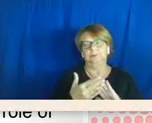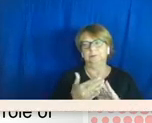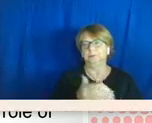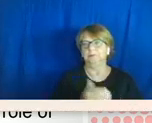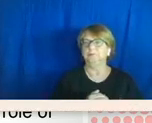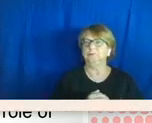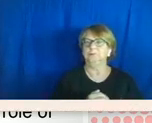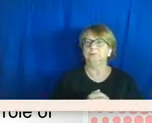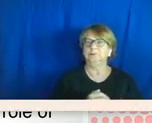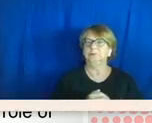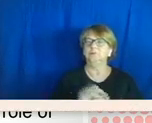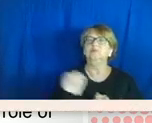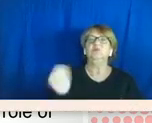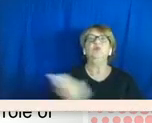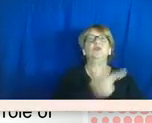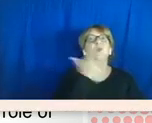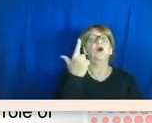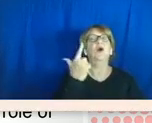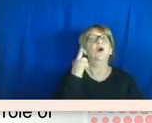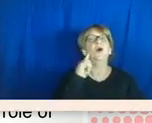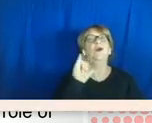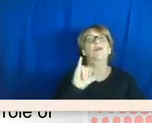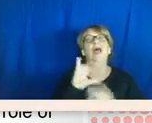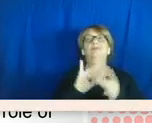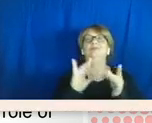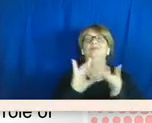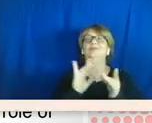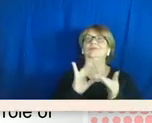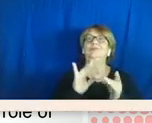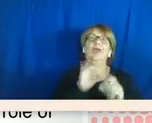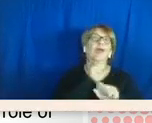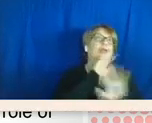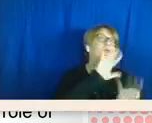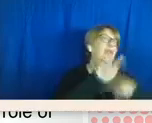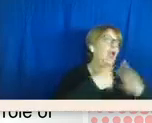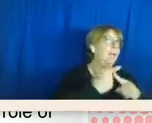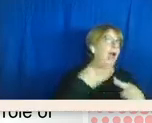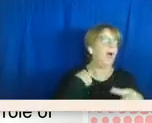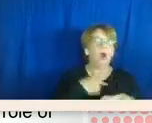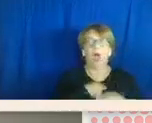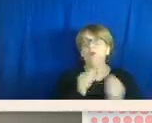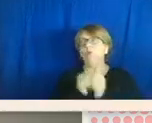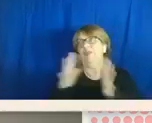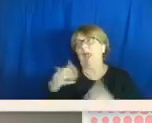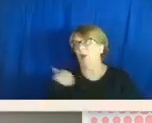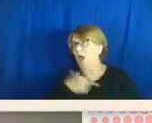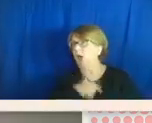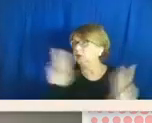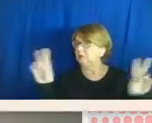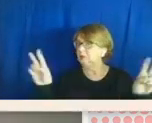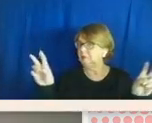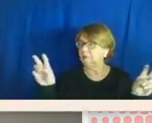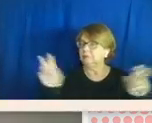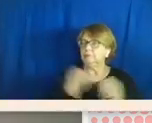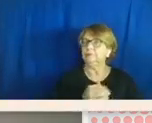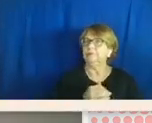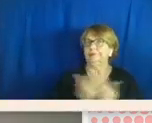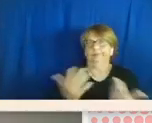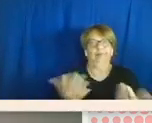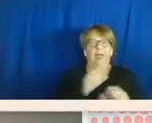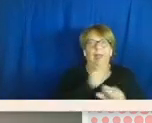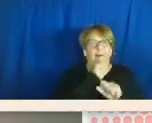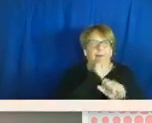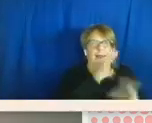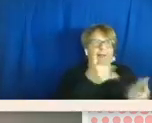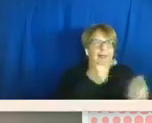You've all heard the expression, nothing about us without us. Well, nothing happened without